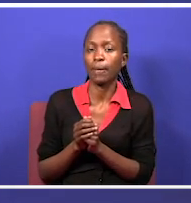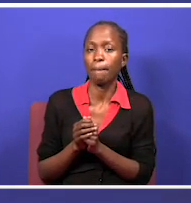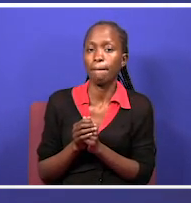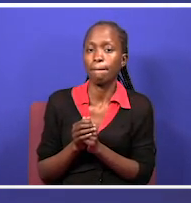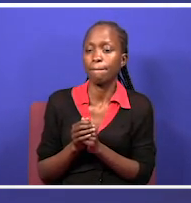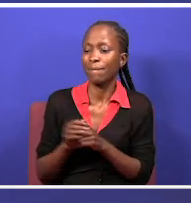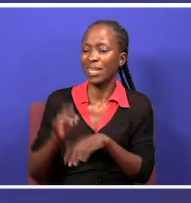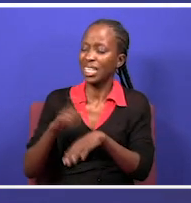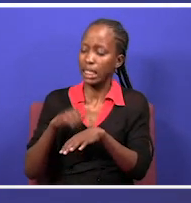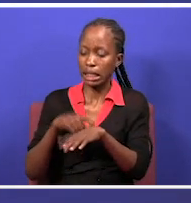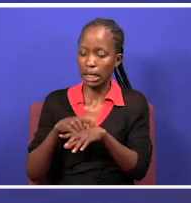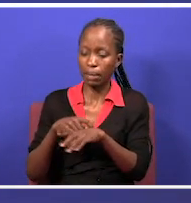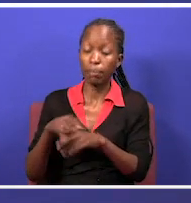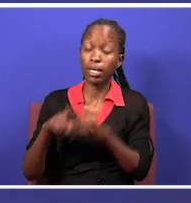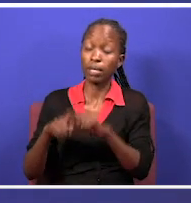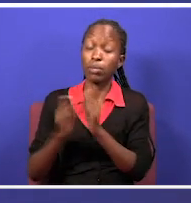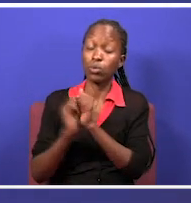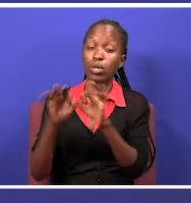family.